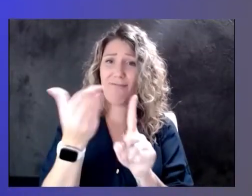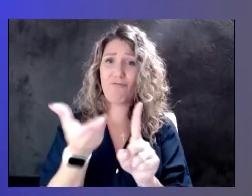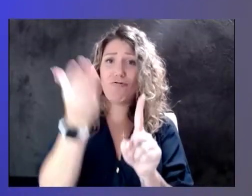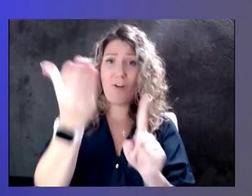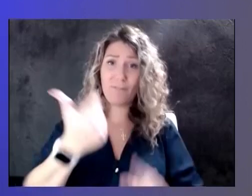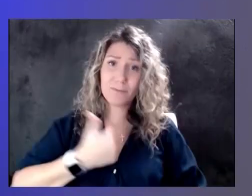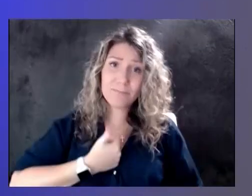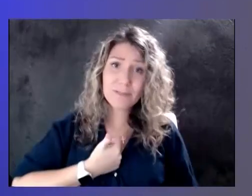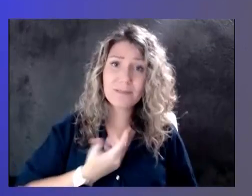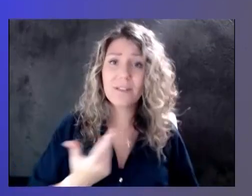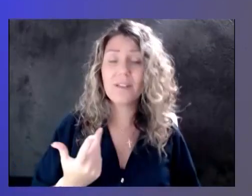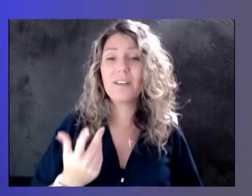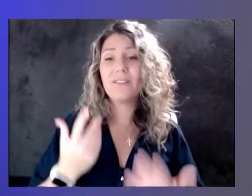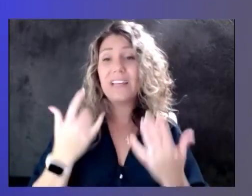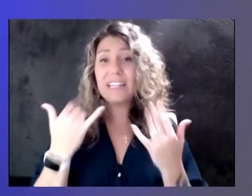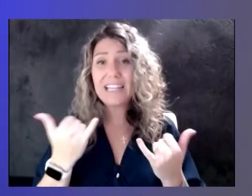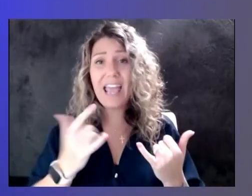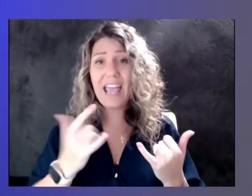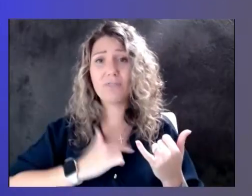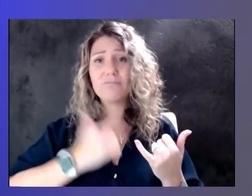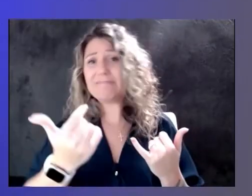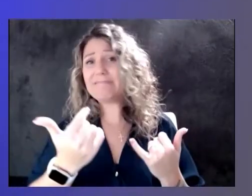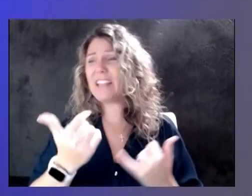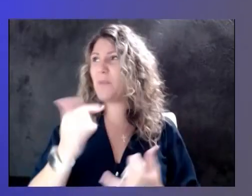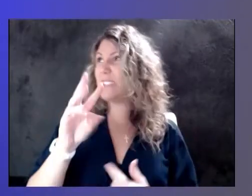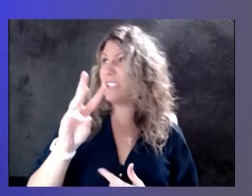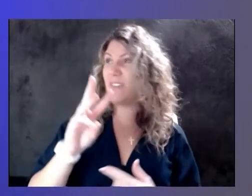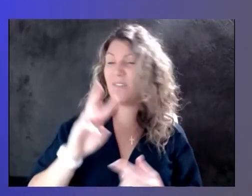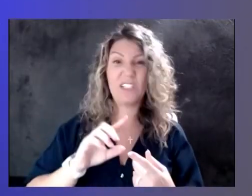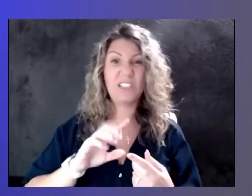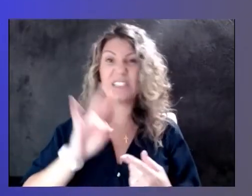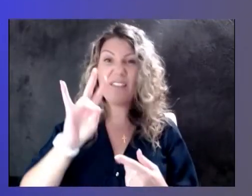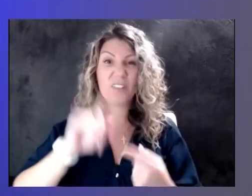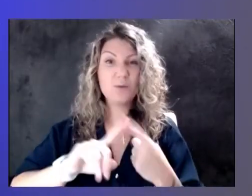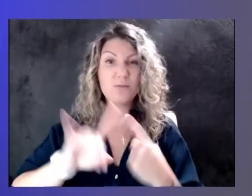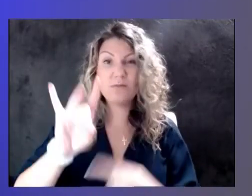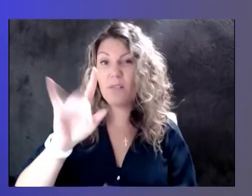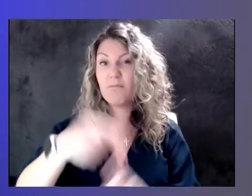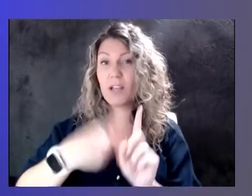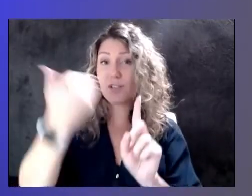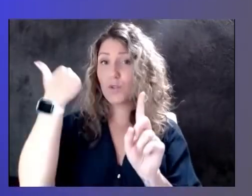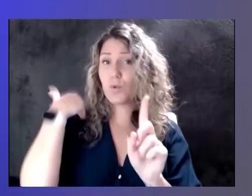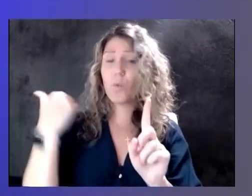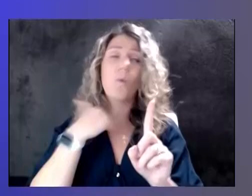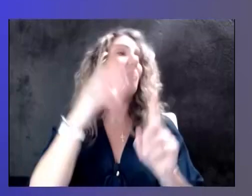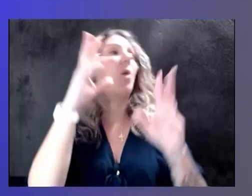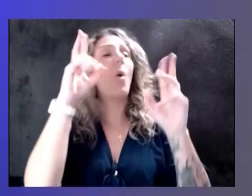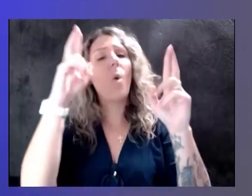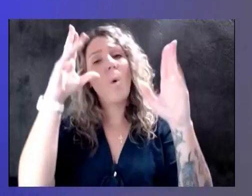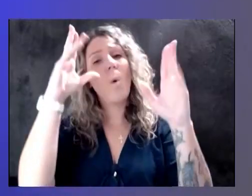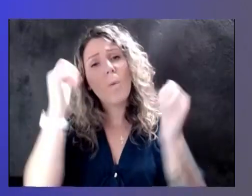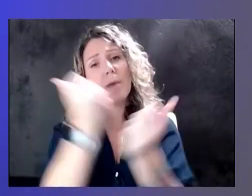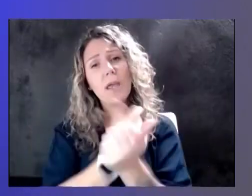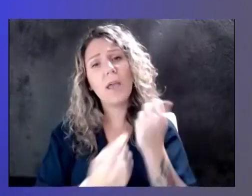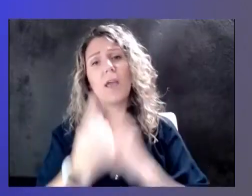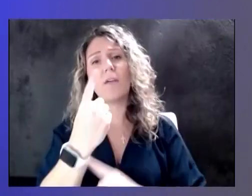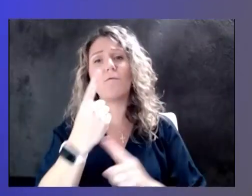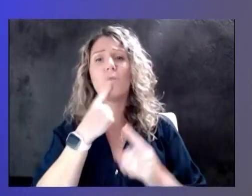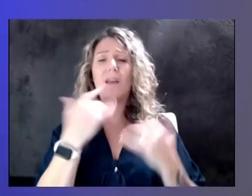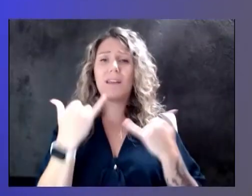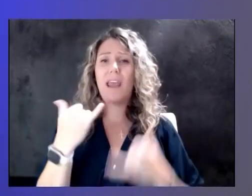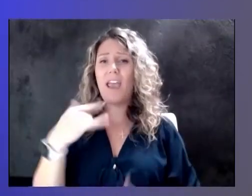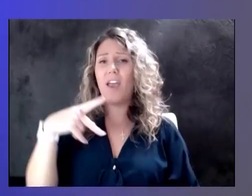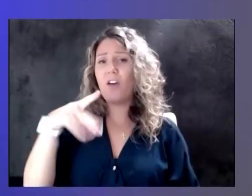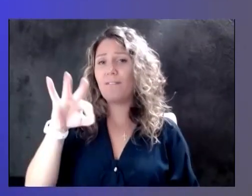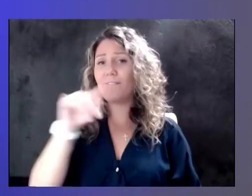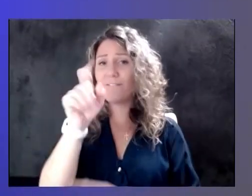Now, 7-8 months ago. I hope everybody will take the vaccine, especially now that Pfizer has FDA clearance.